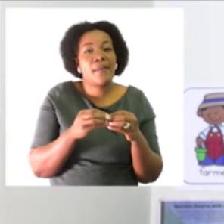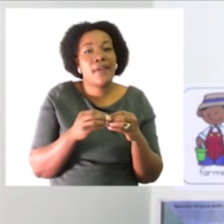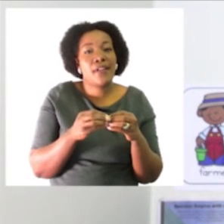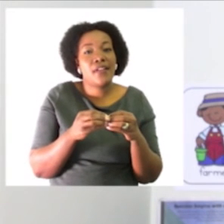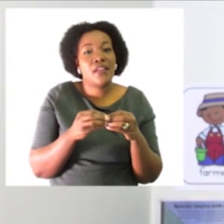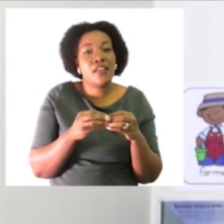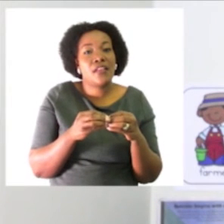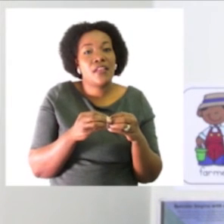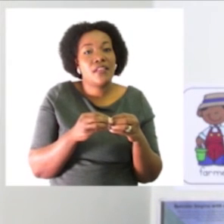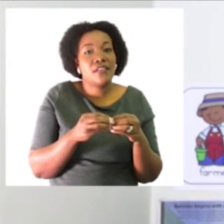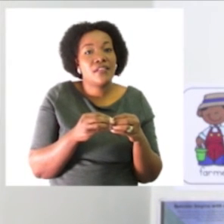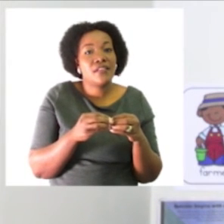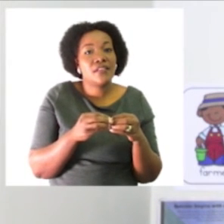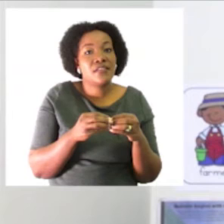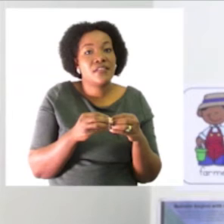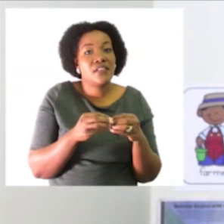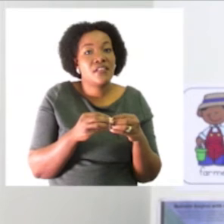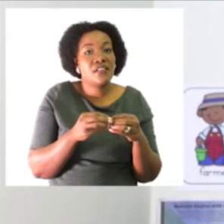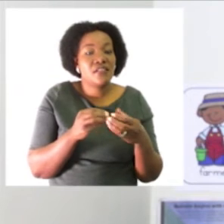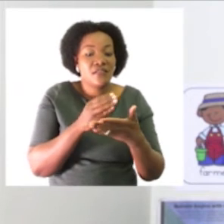be equals to a